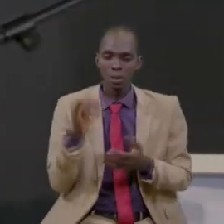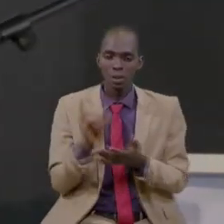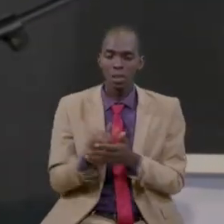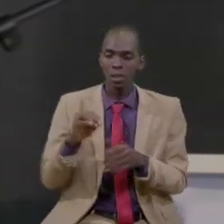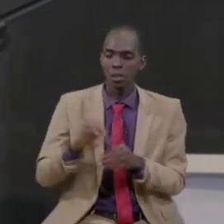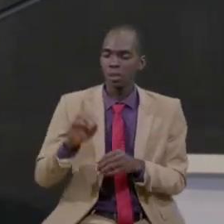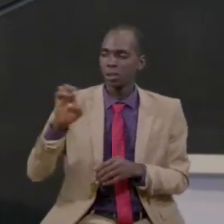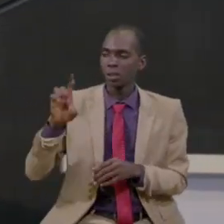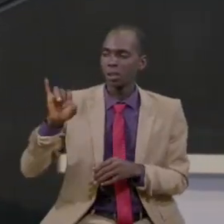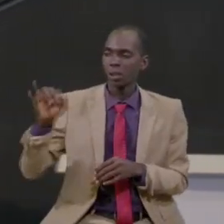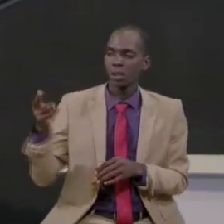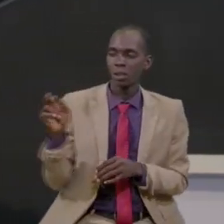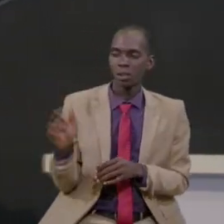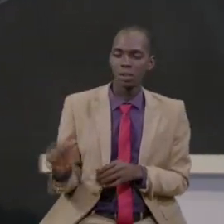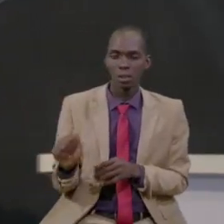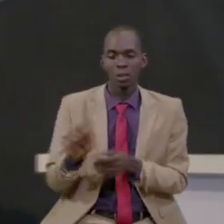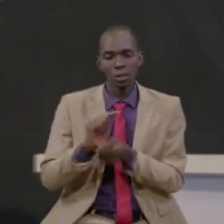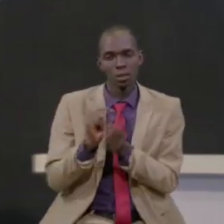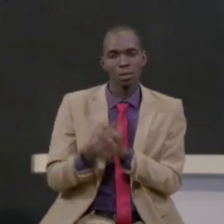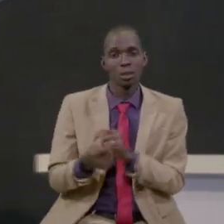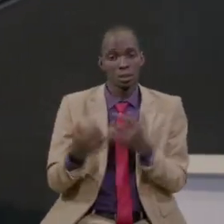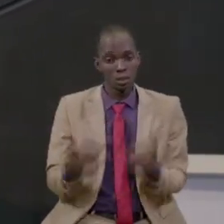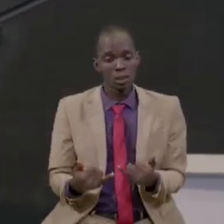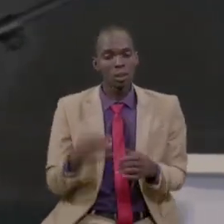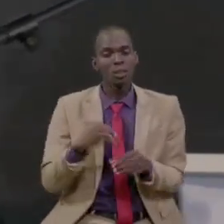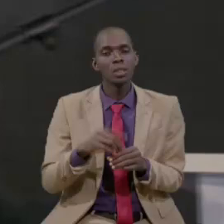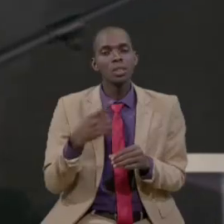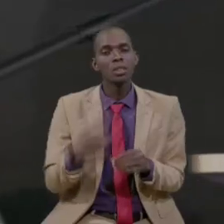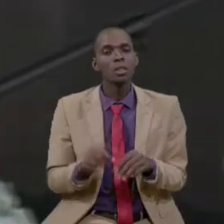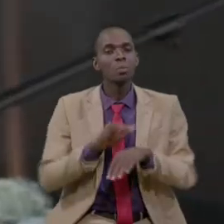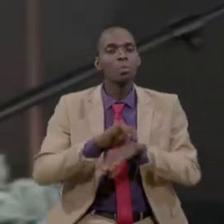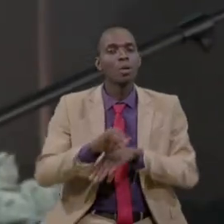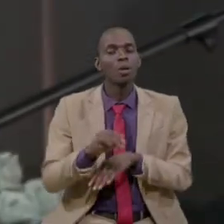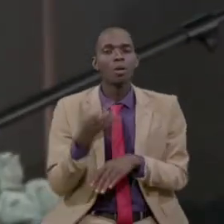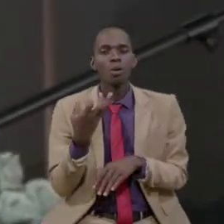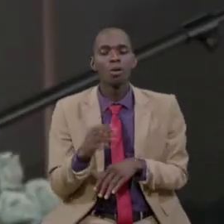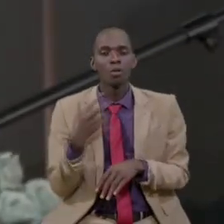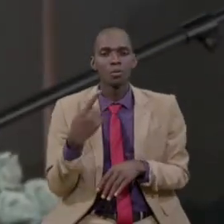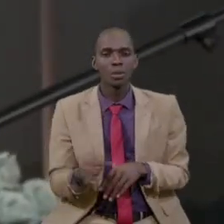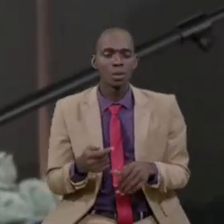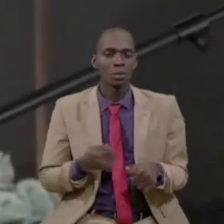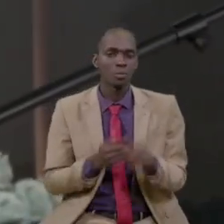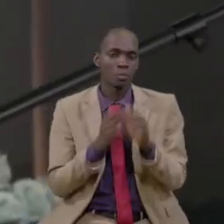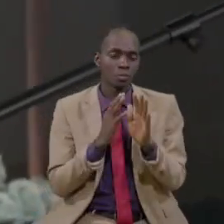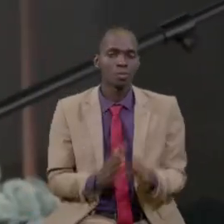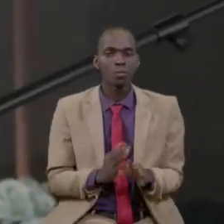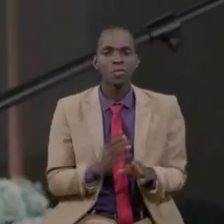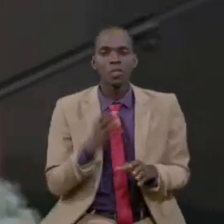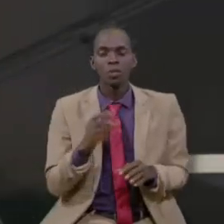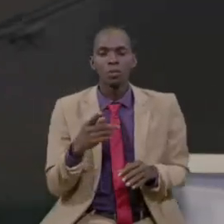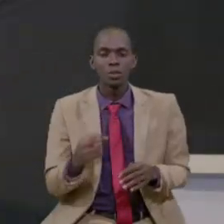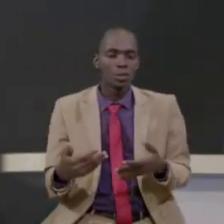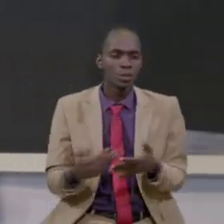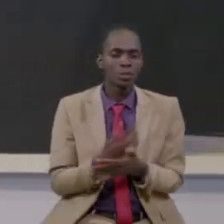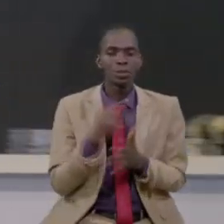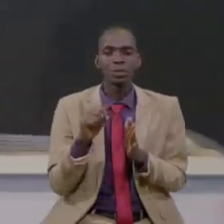in the ministry of the apostles, the ministry of the New Testament ministers.